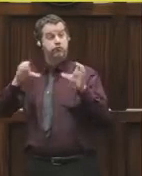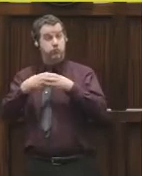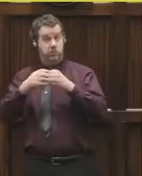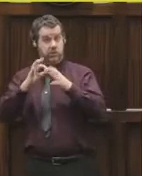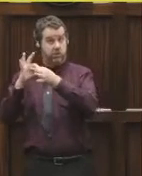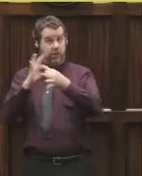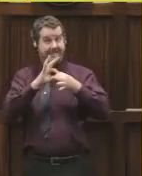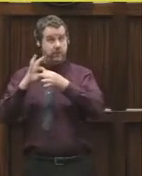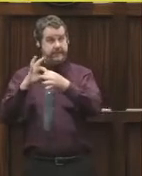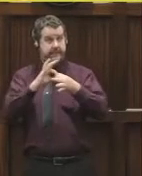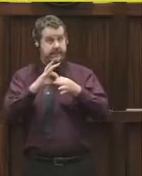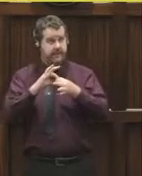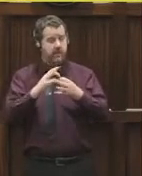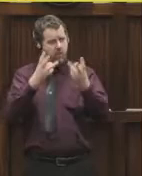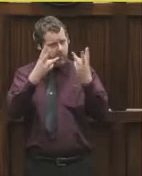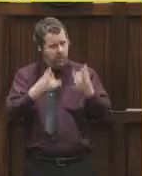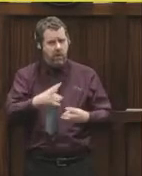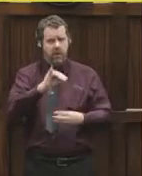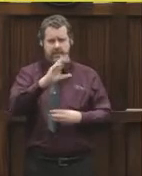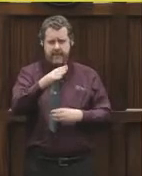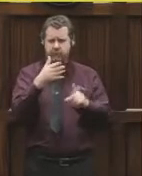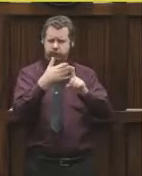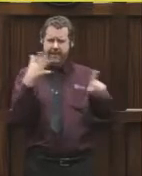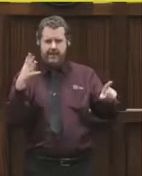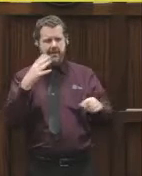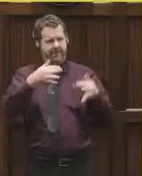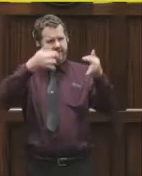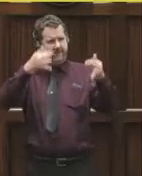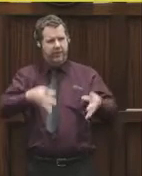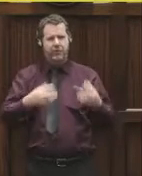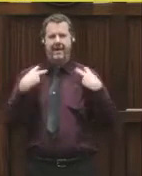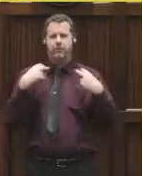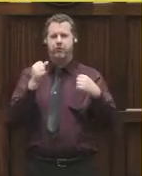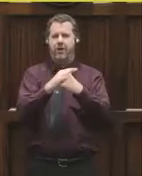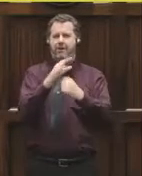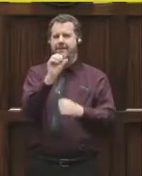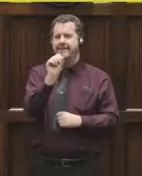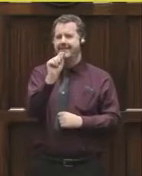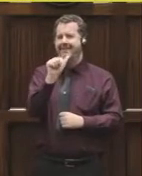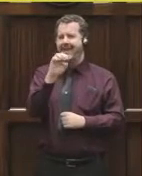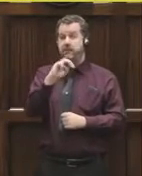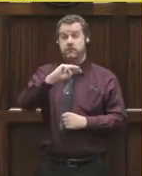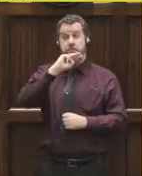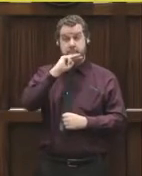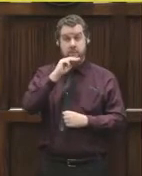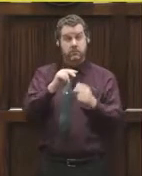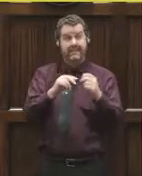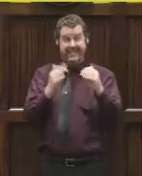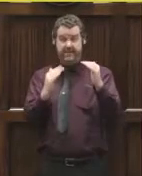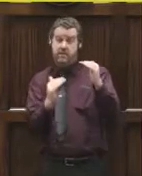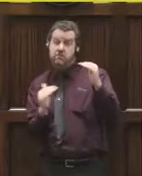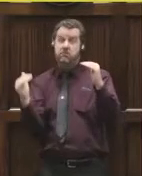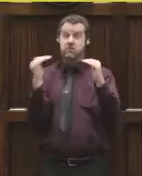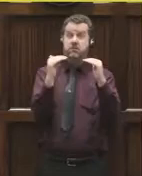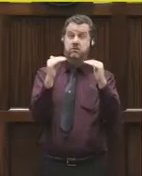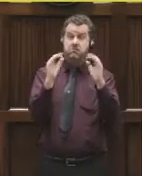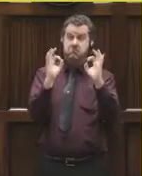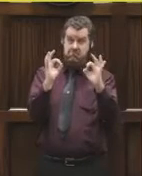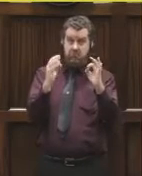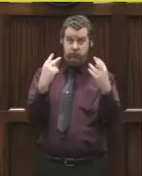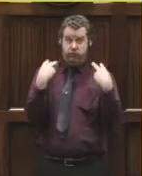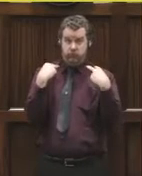Language to be more than recognised, but to be an official language of the state. That would put the onus then on the